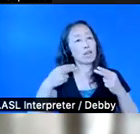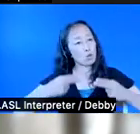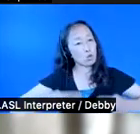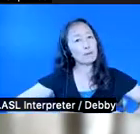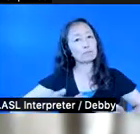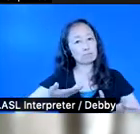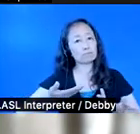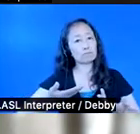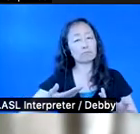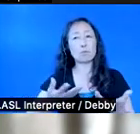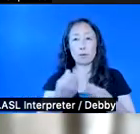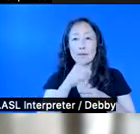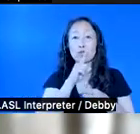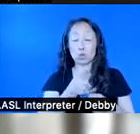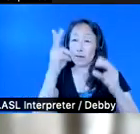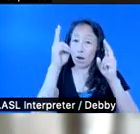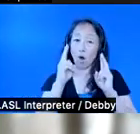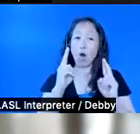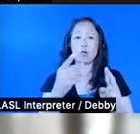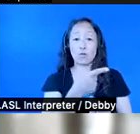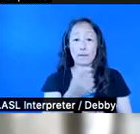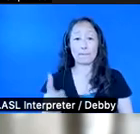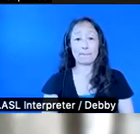sure we honor all of them.